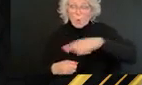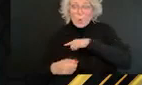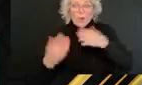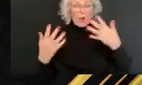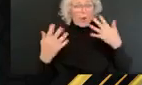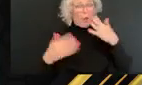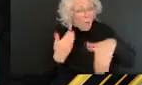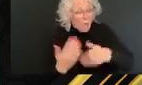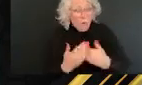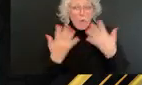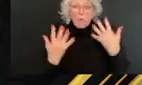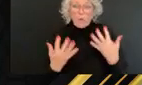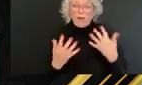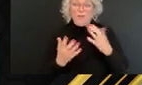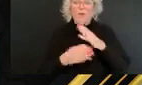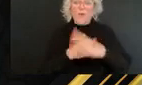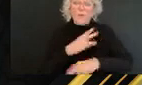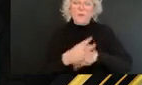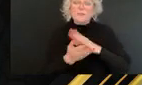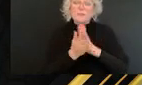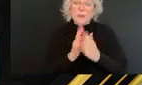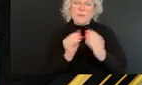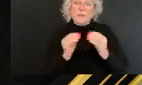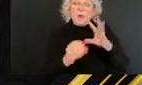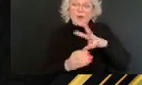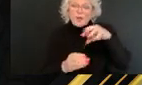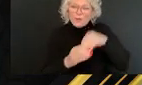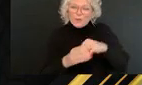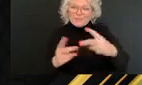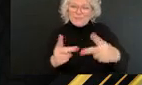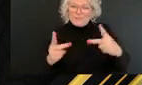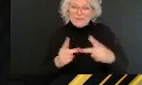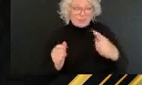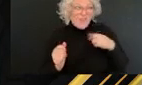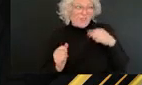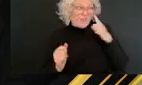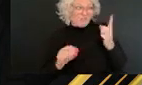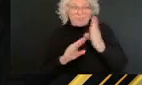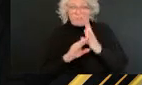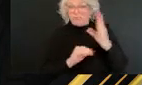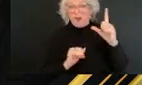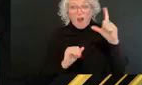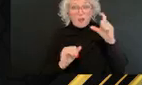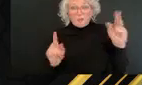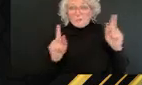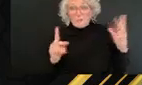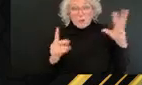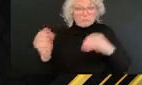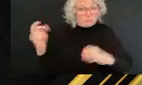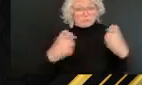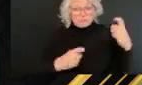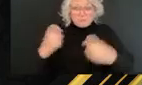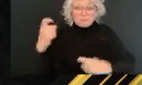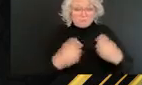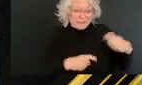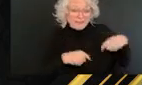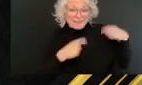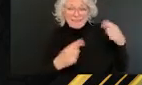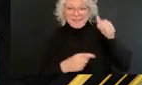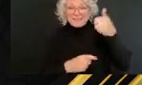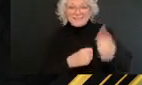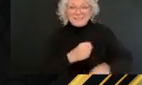more inclusive place. And I think of all the hundreds of people who have contributed to the Uni Description Project during the past